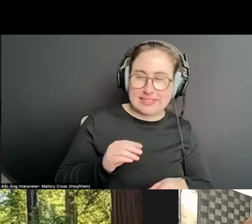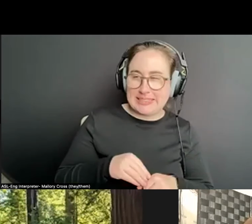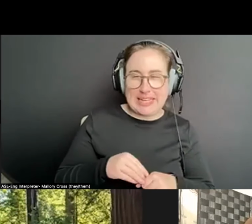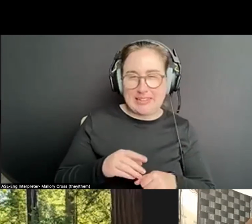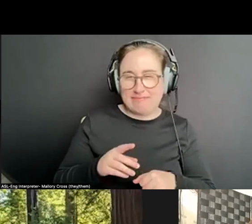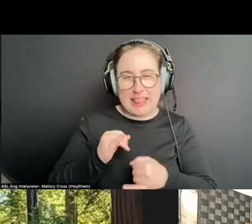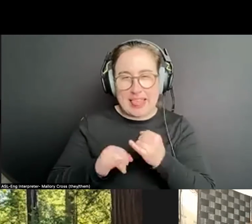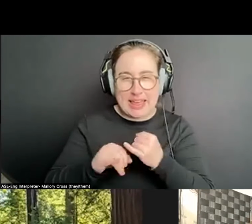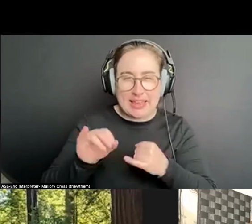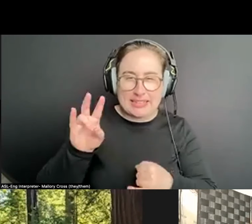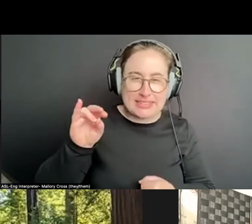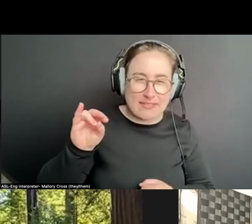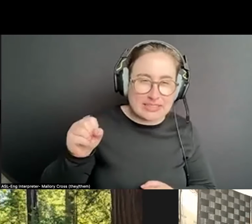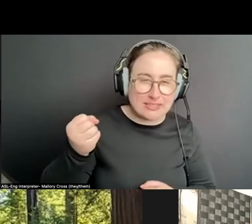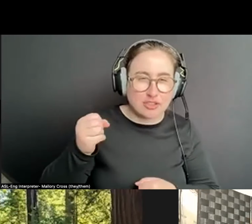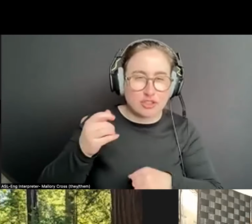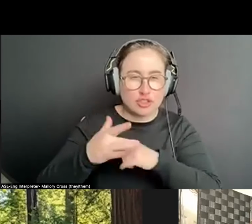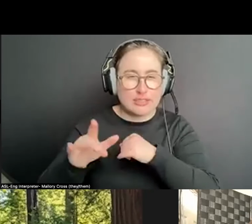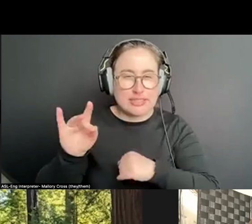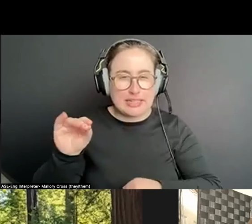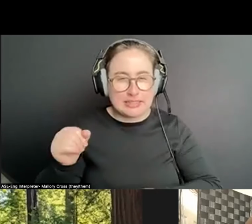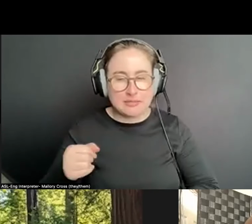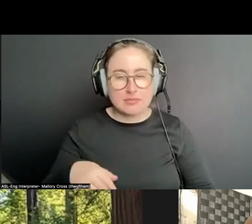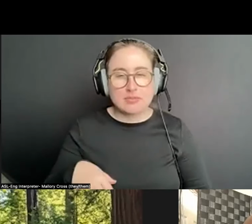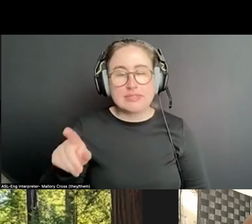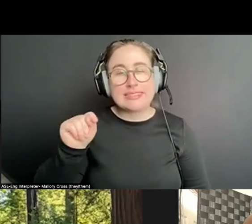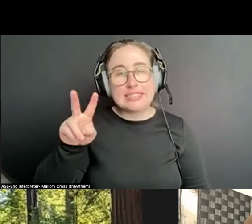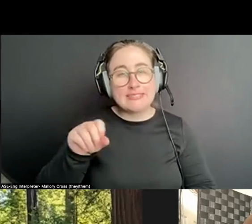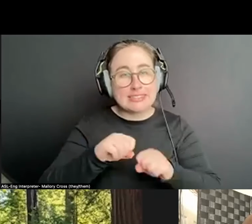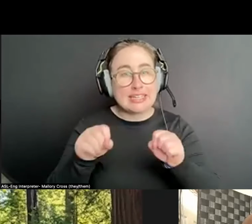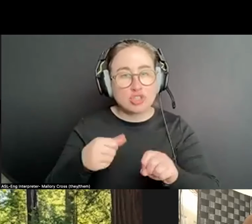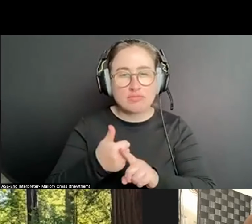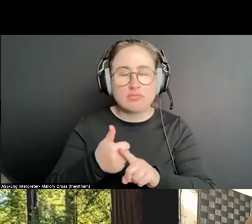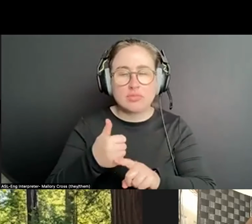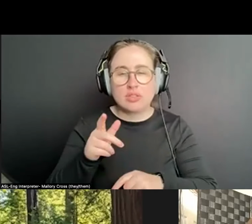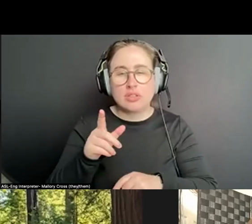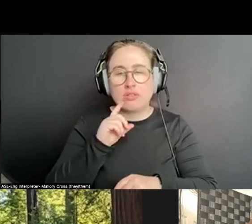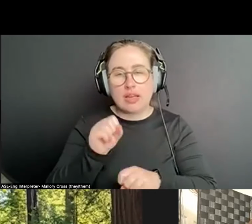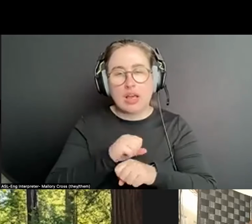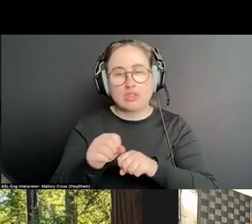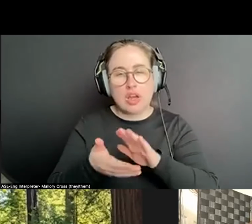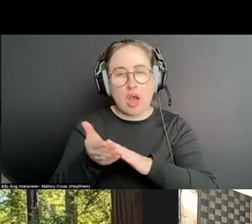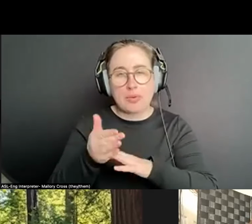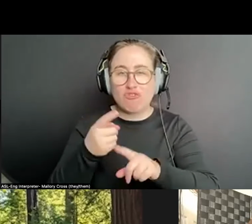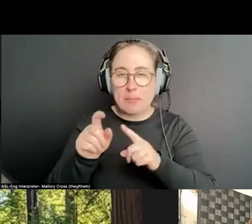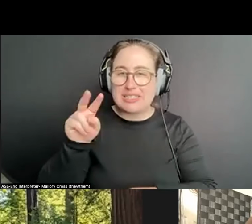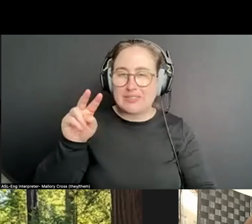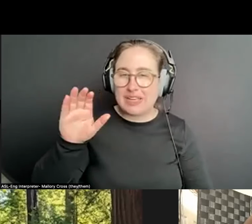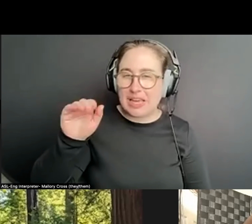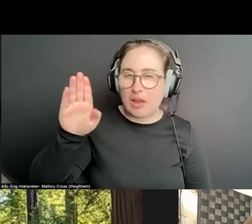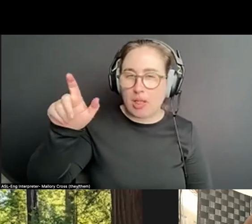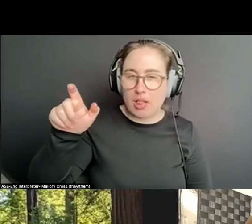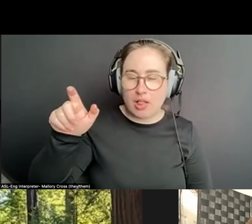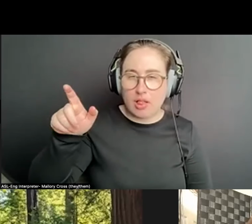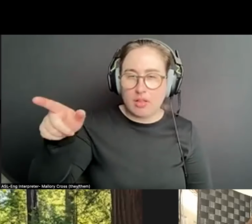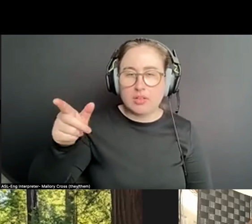early 80s, was that the TV station was actually operating off of TV cable, which